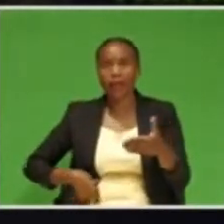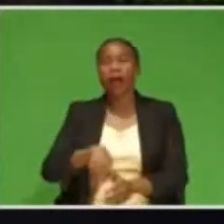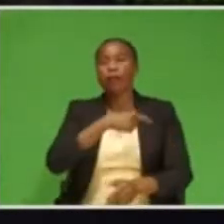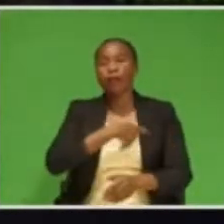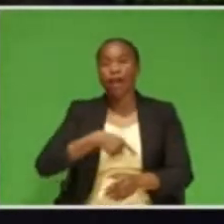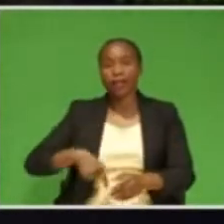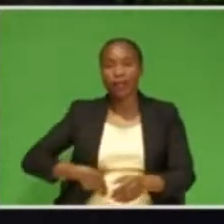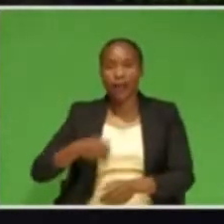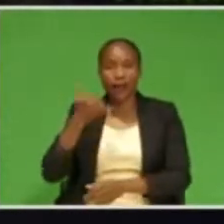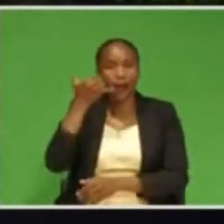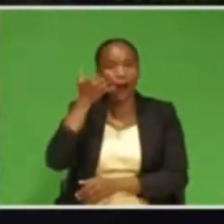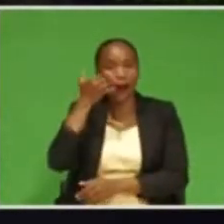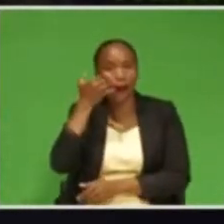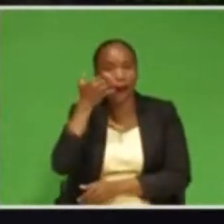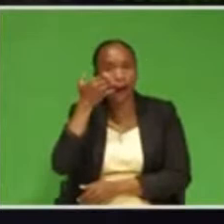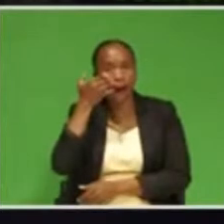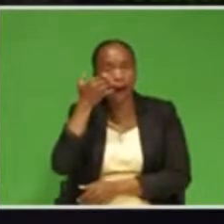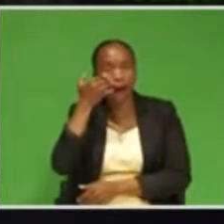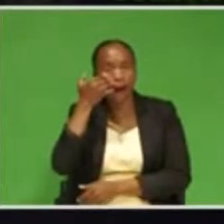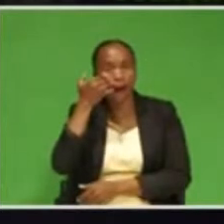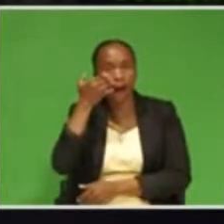President Thabo Mbeki,